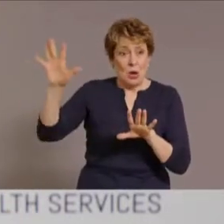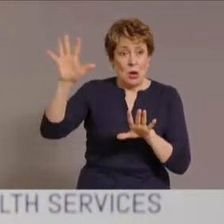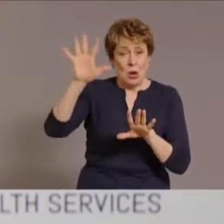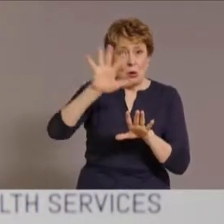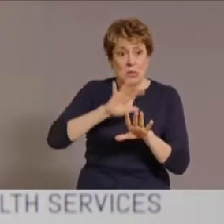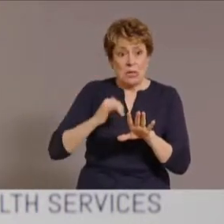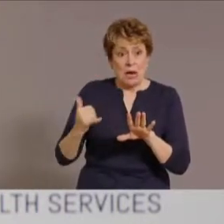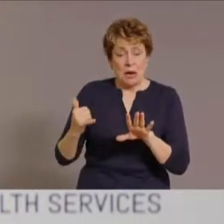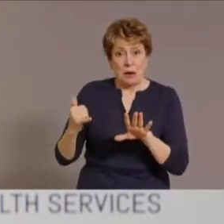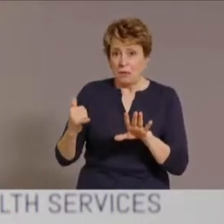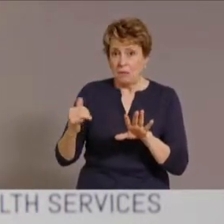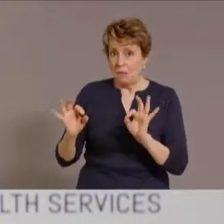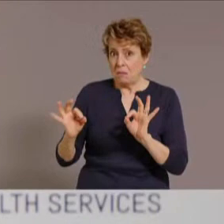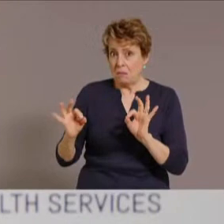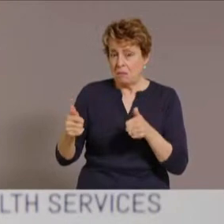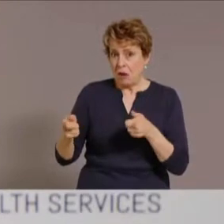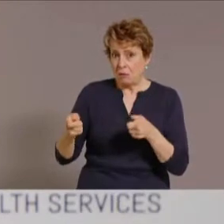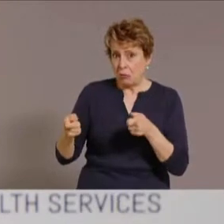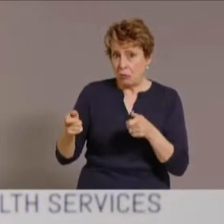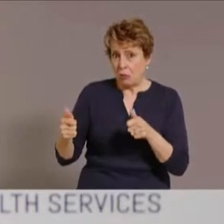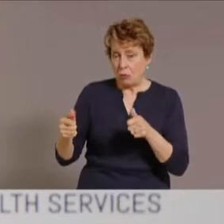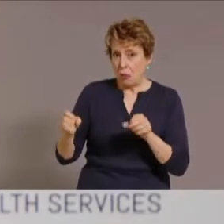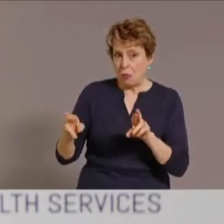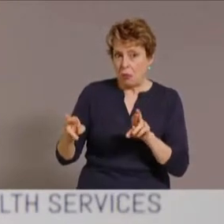really great question.